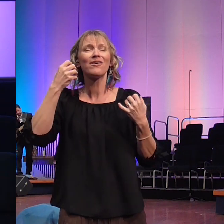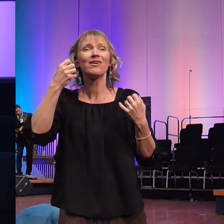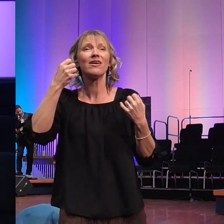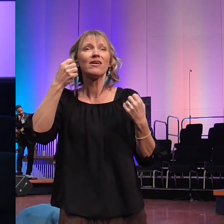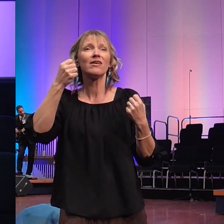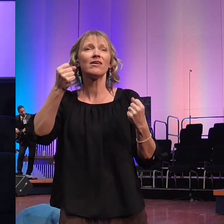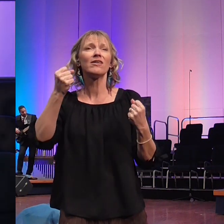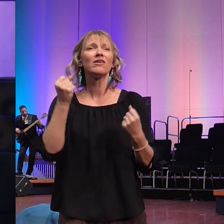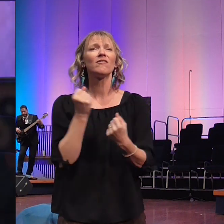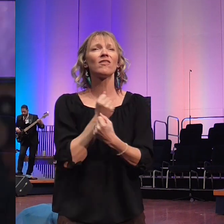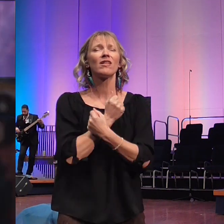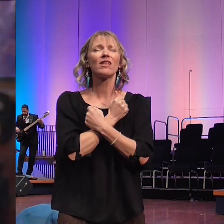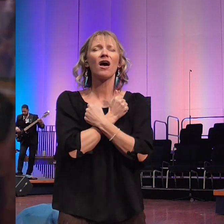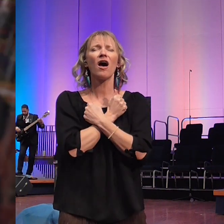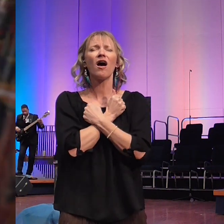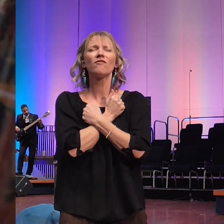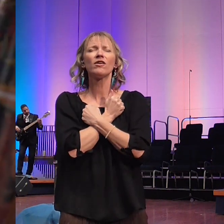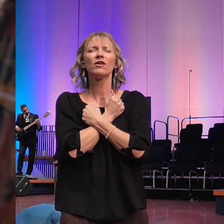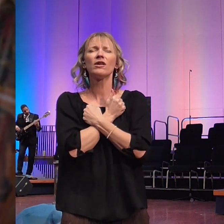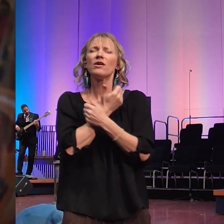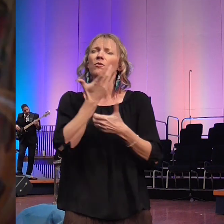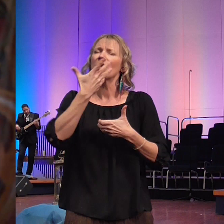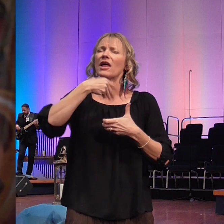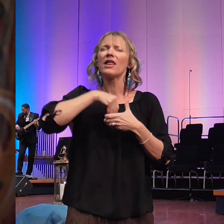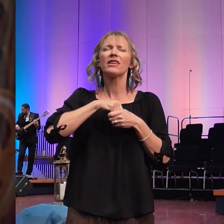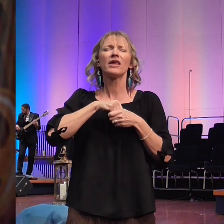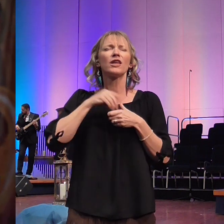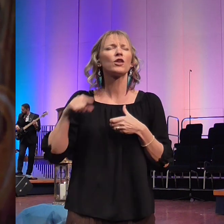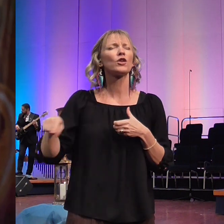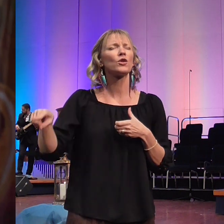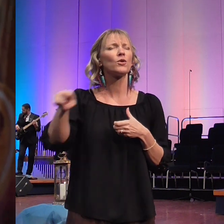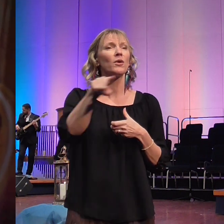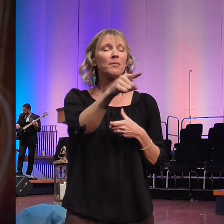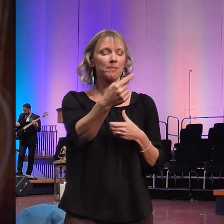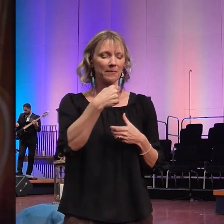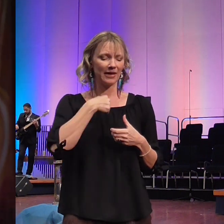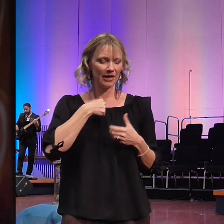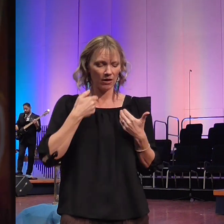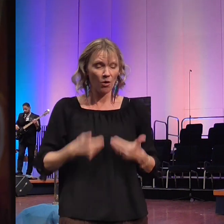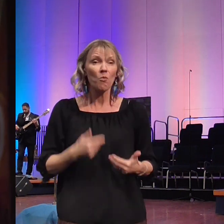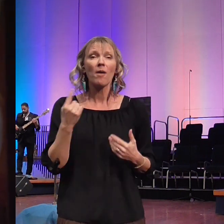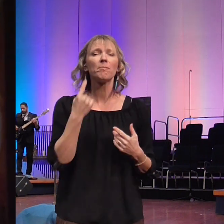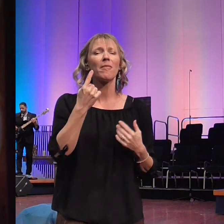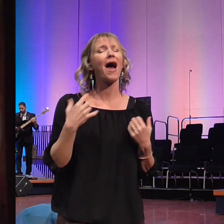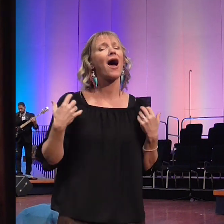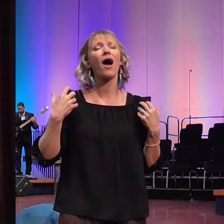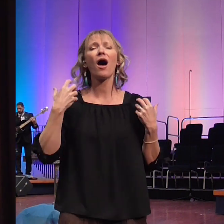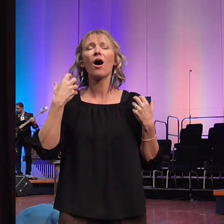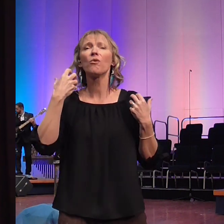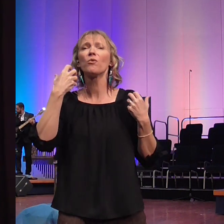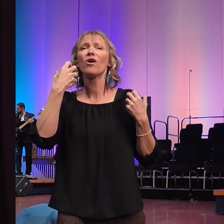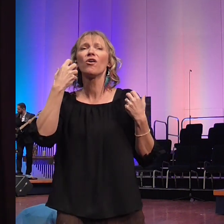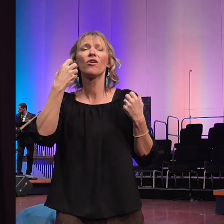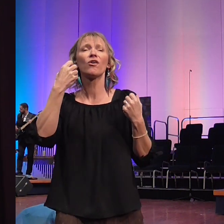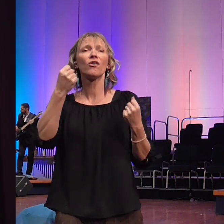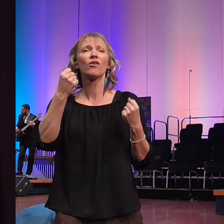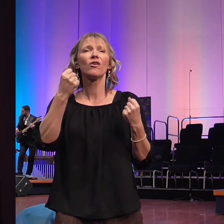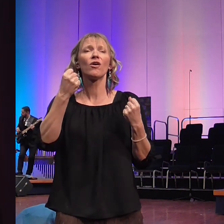the love in you and me. One power,